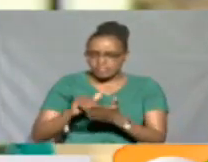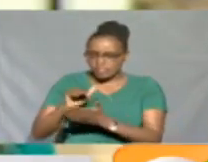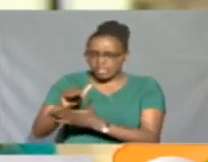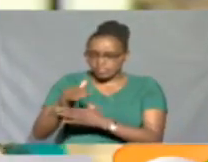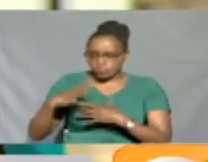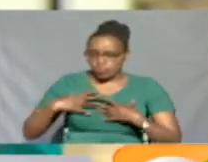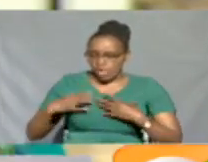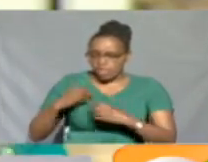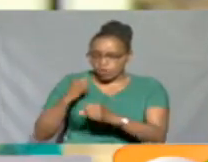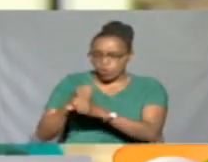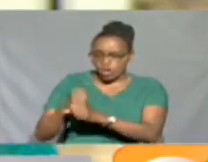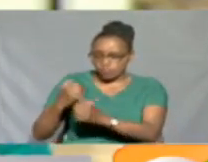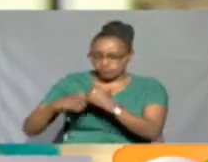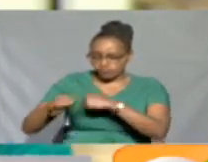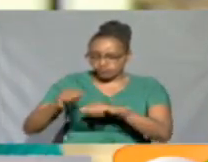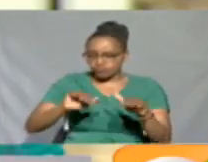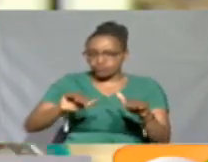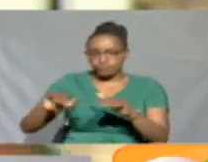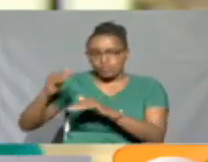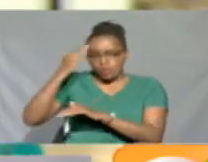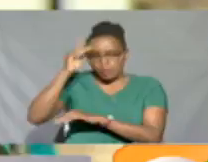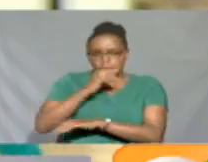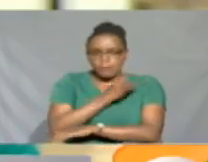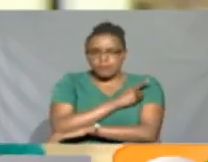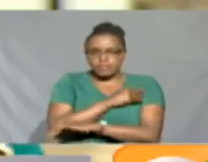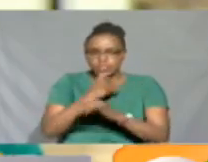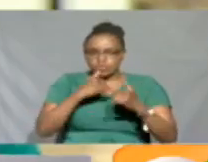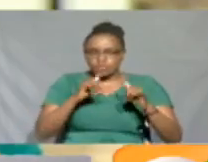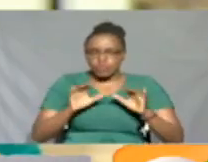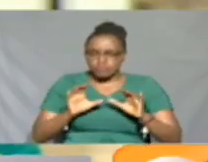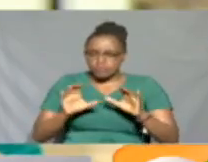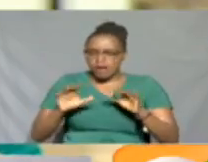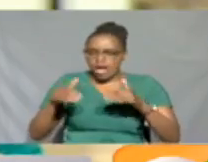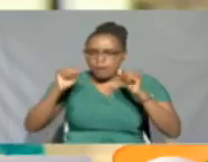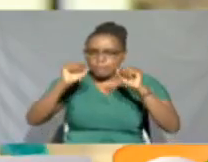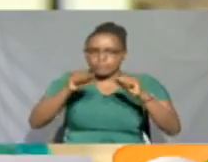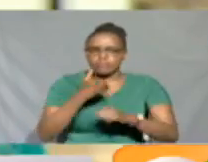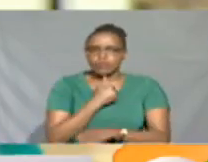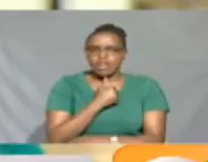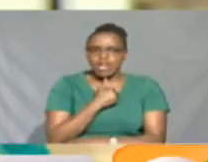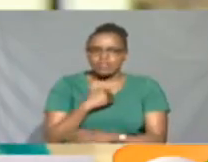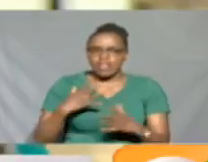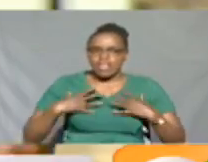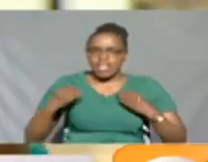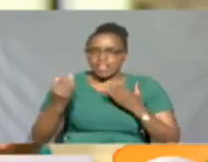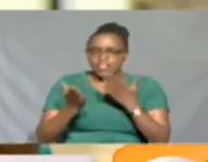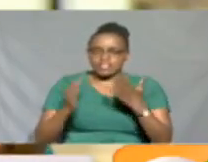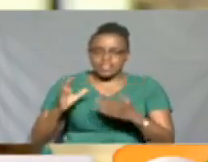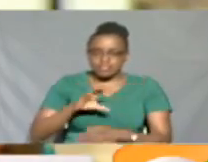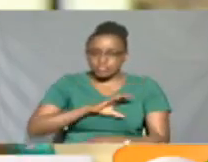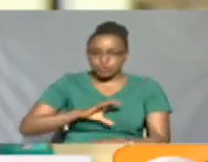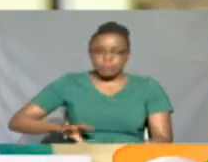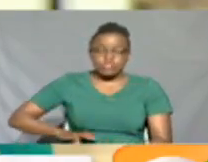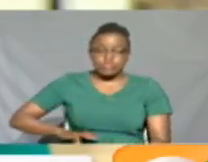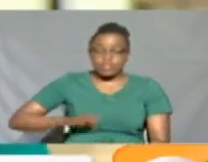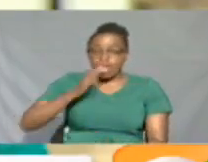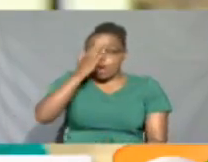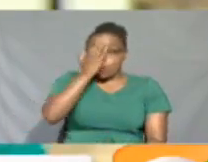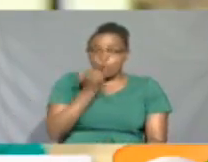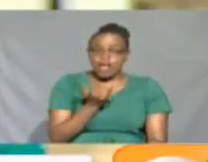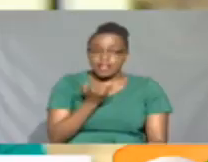health. Number two, and I know the doctors have been trying to push my committee, is to see how we can have a health service commission. And